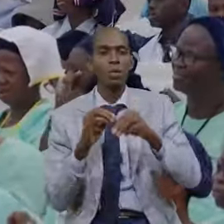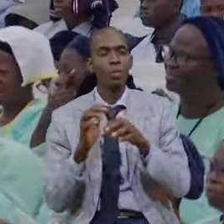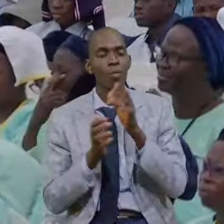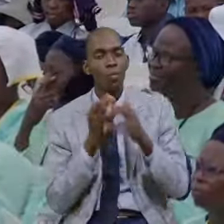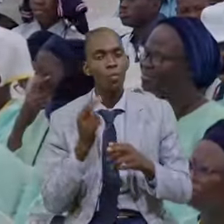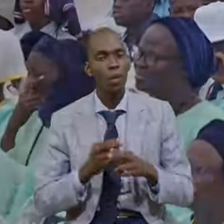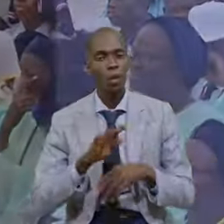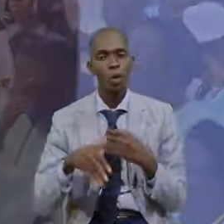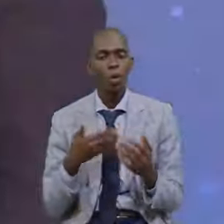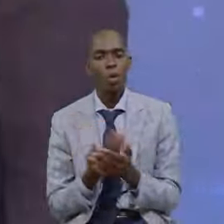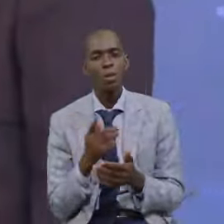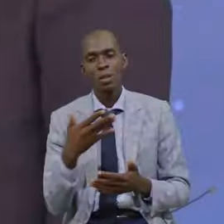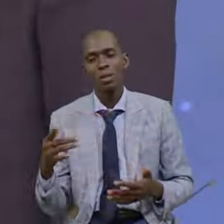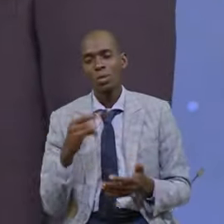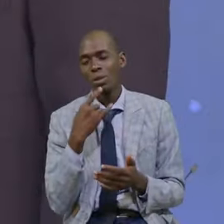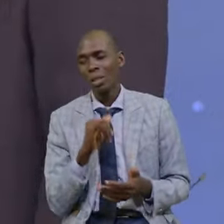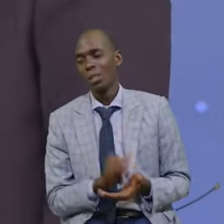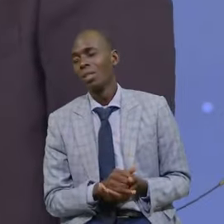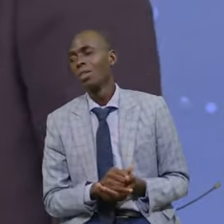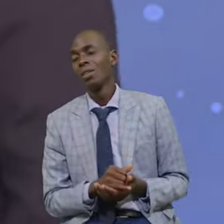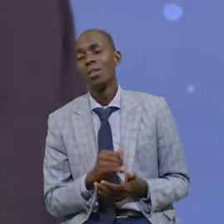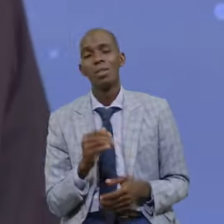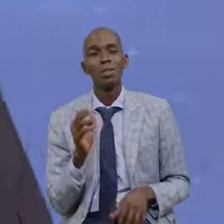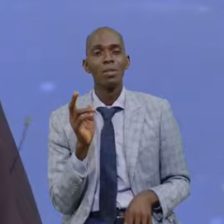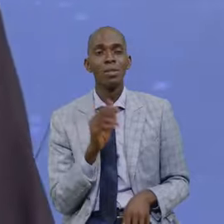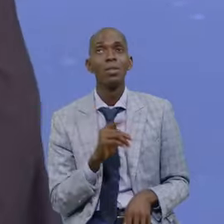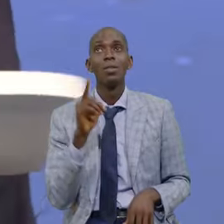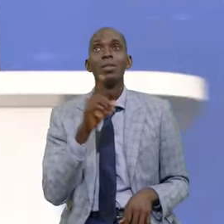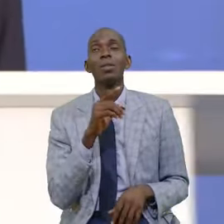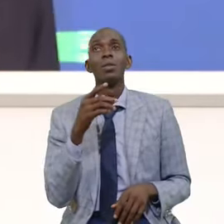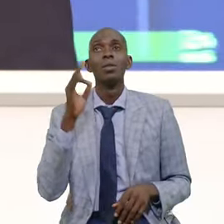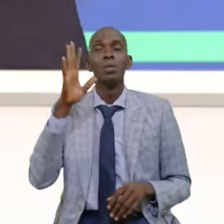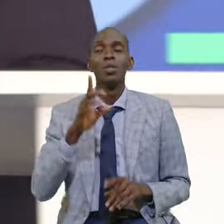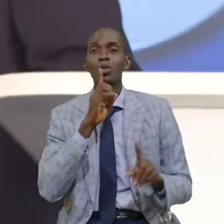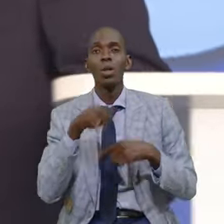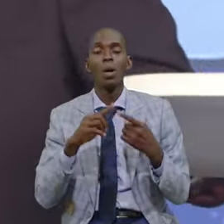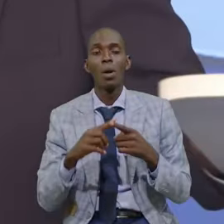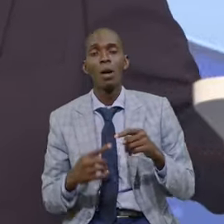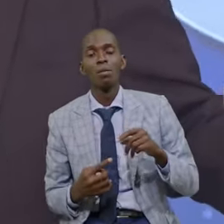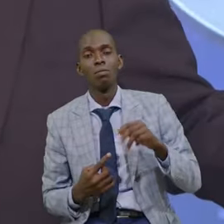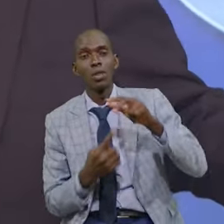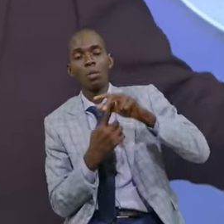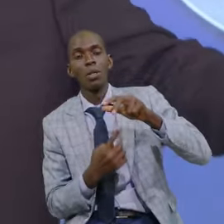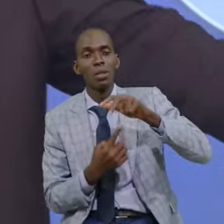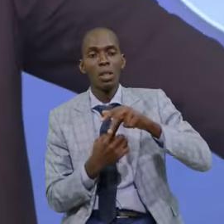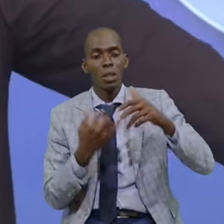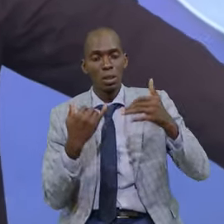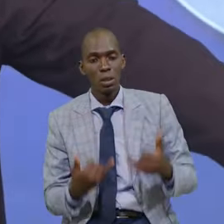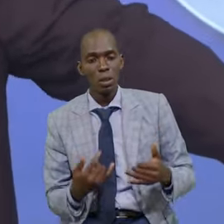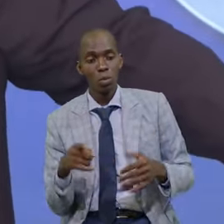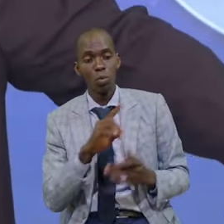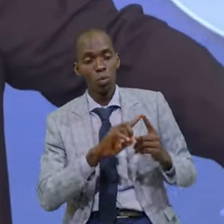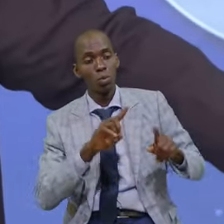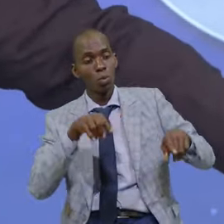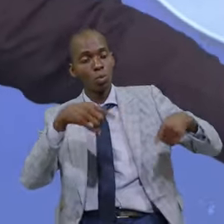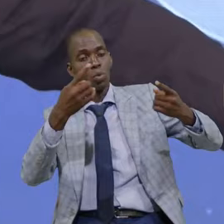say, the pastor told them champion, champion, champion, and now they want to go and they stand